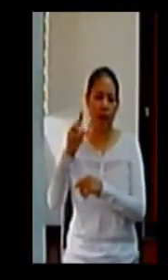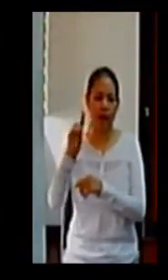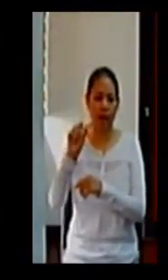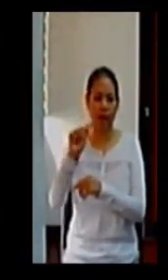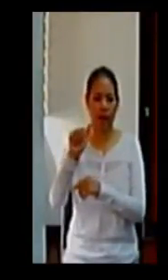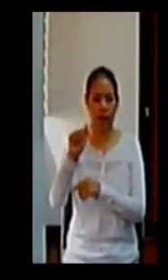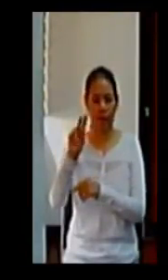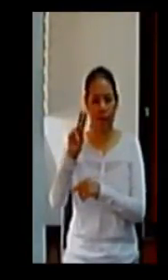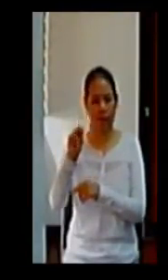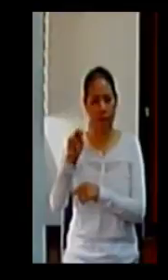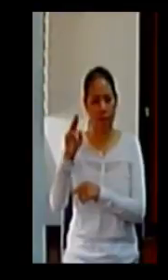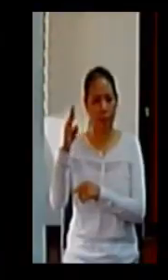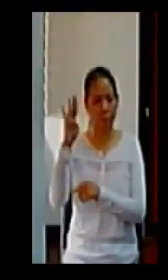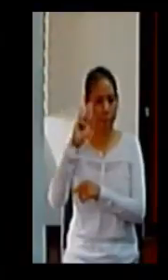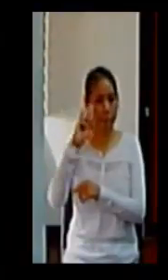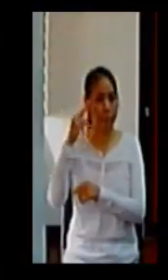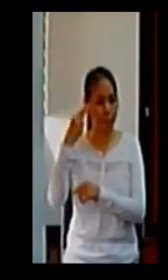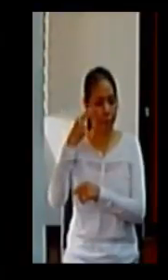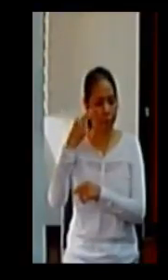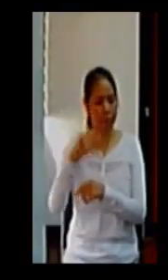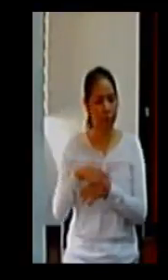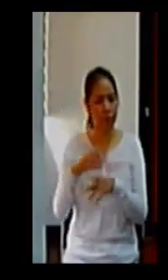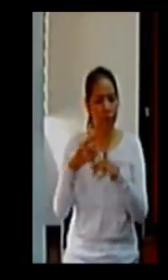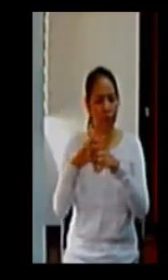galing sa Bangaan, Banawi.